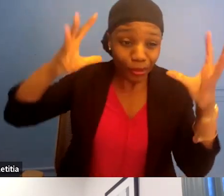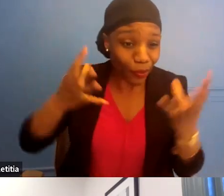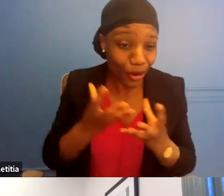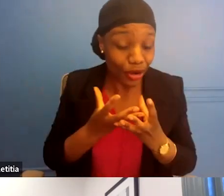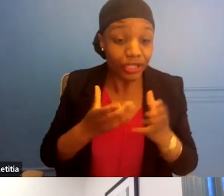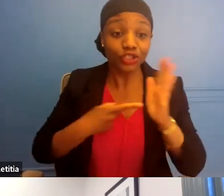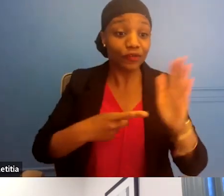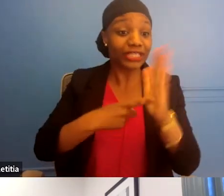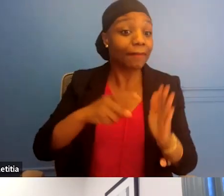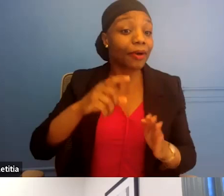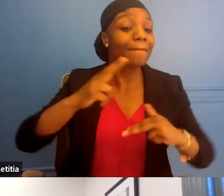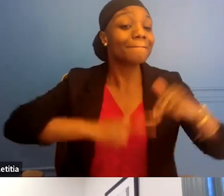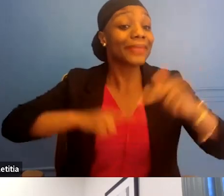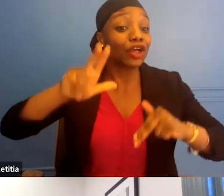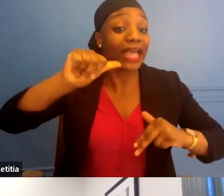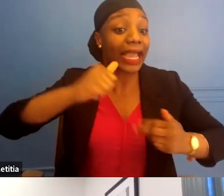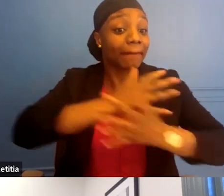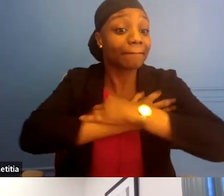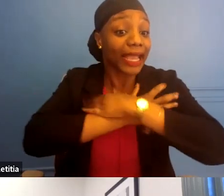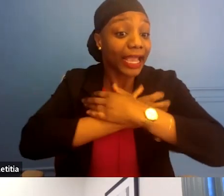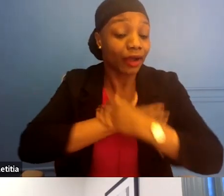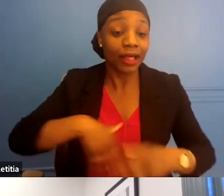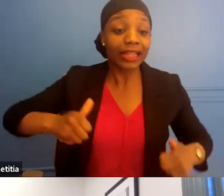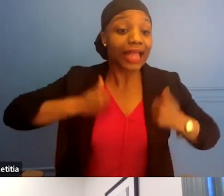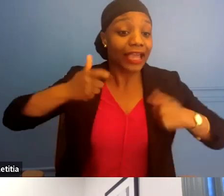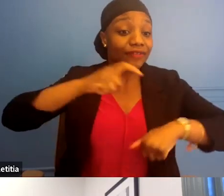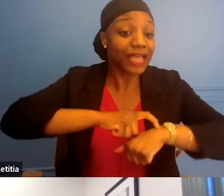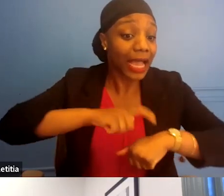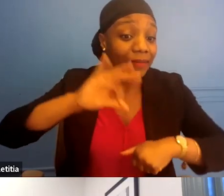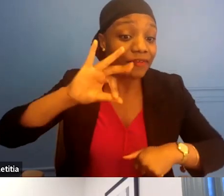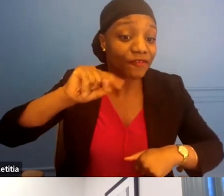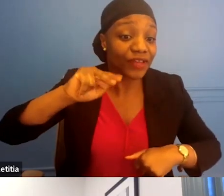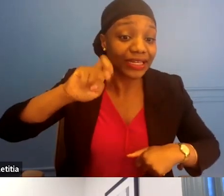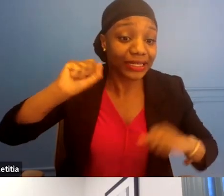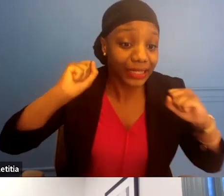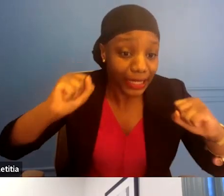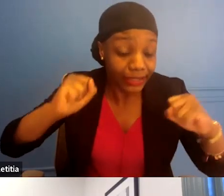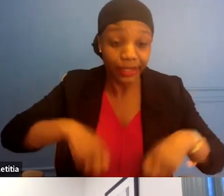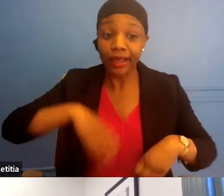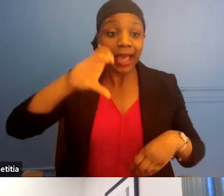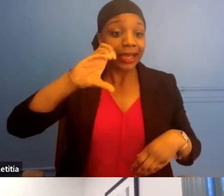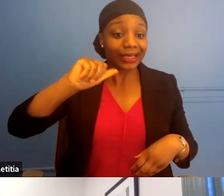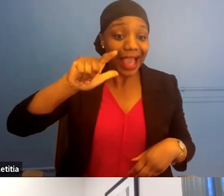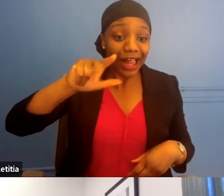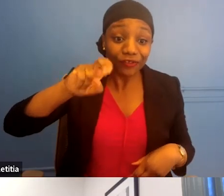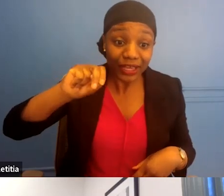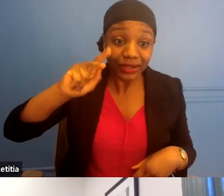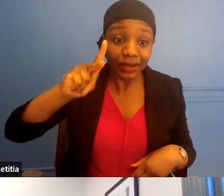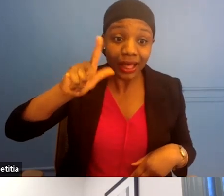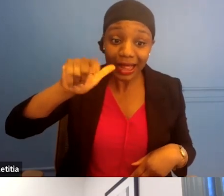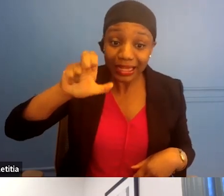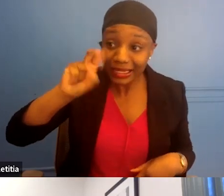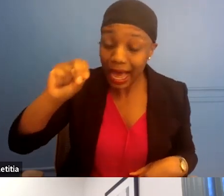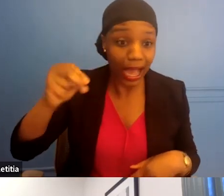brands like Build-A-Bear Workshop, Lifetime Fitness, Tommy Hilfiger, Calvin Klein. It really helped open up a chapter that